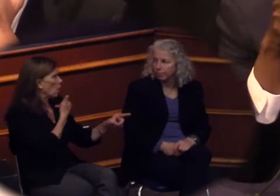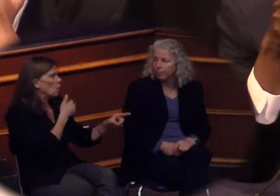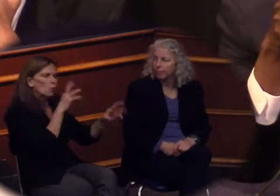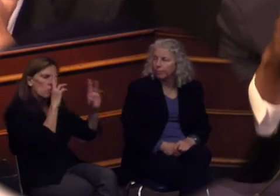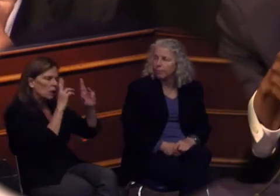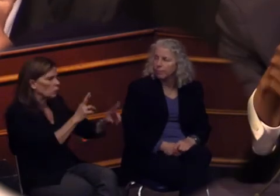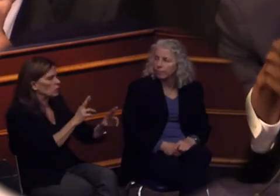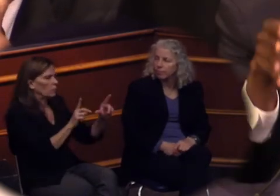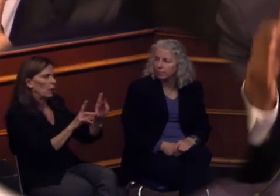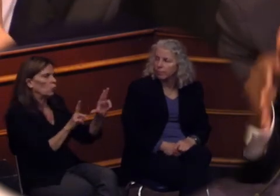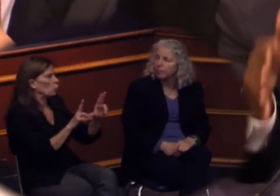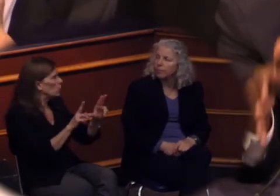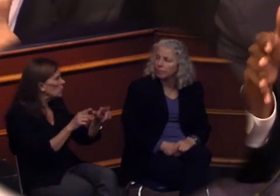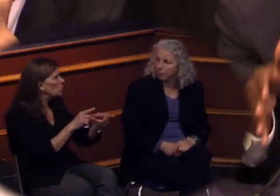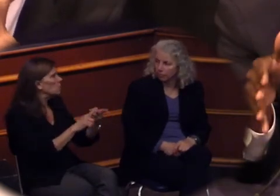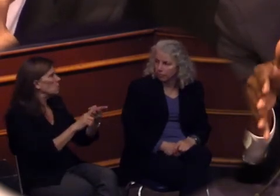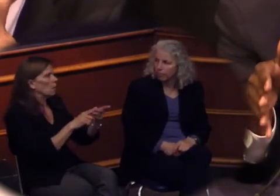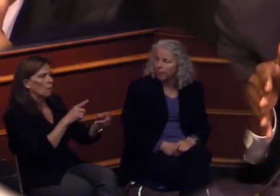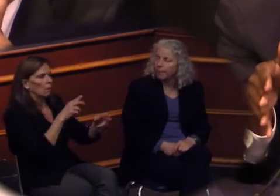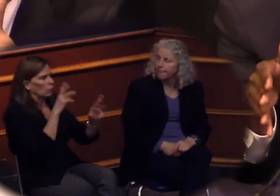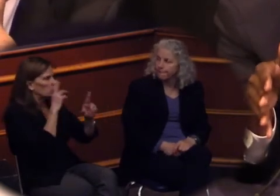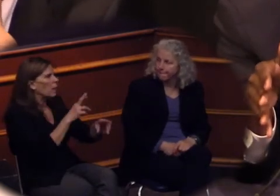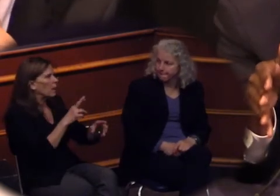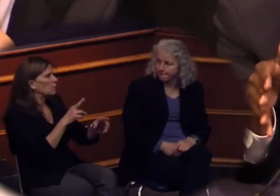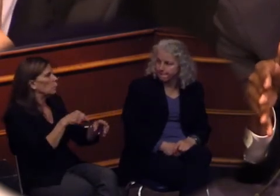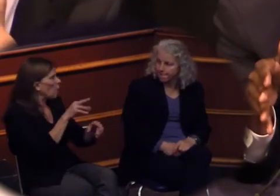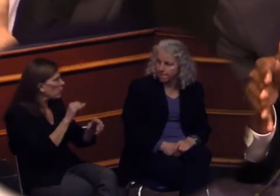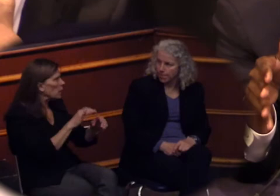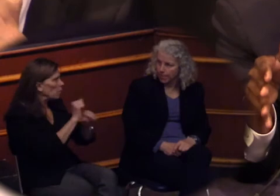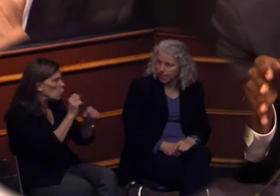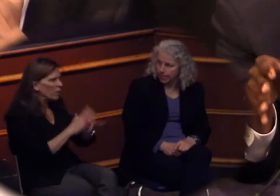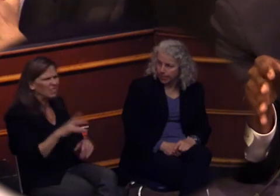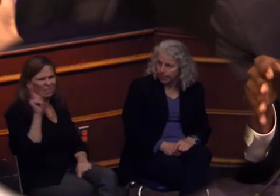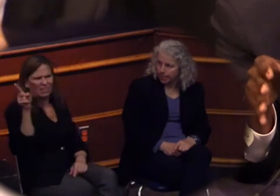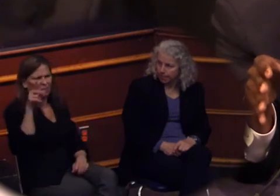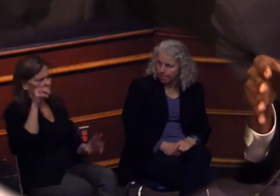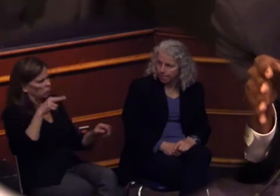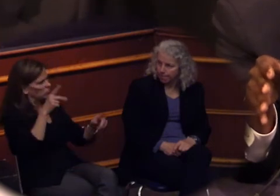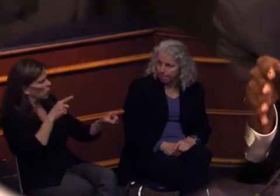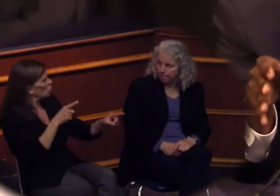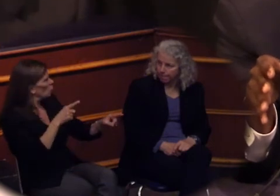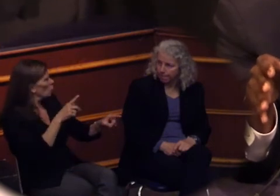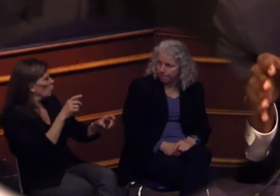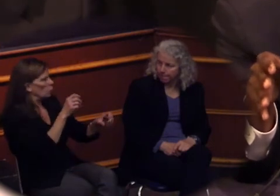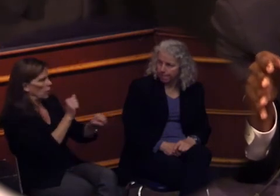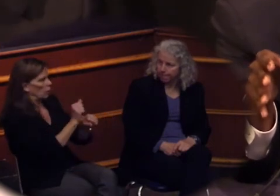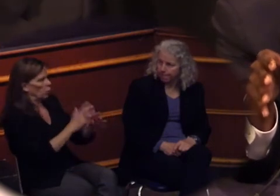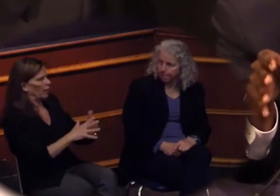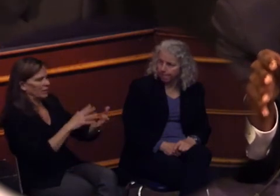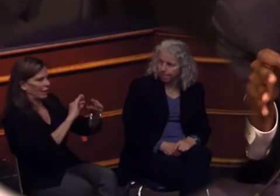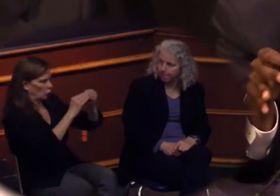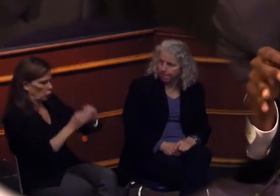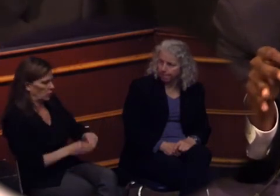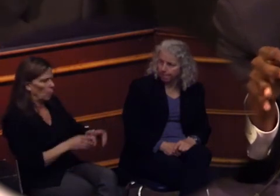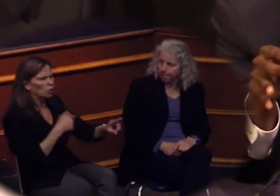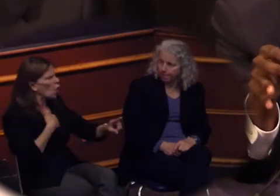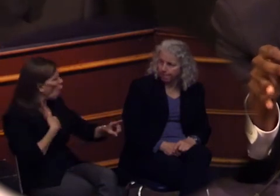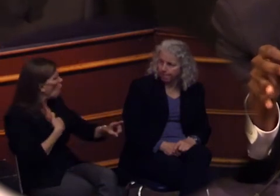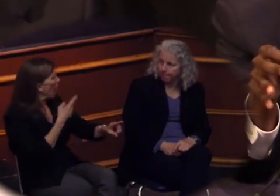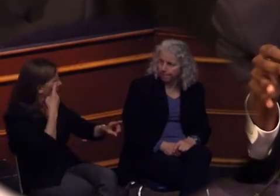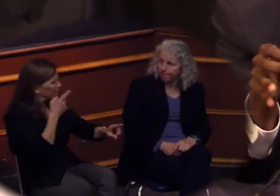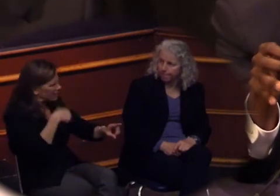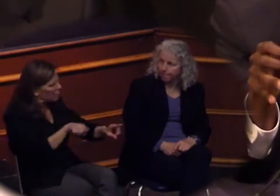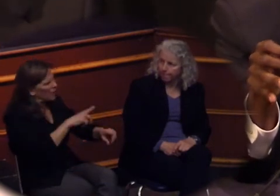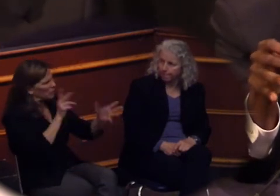respect public employees. Charlie Baker sees the employees as numbers on a spreadsheet. I see them as public